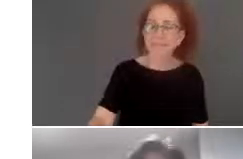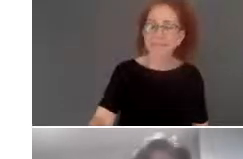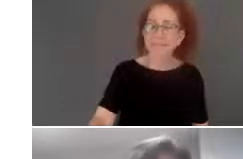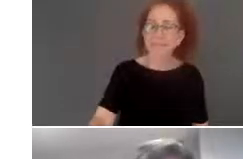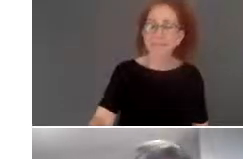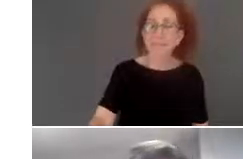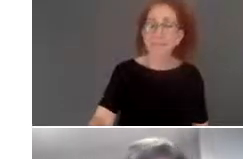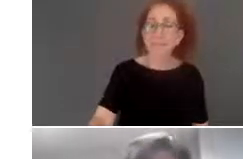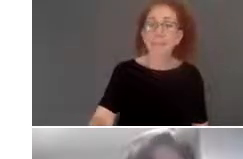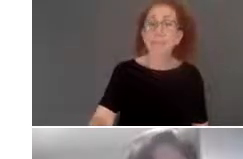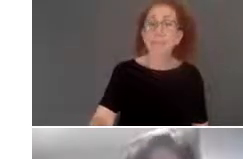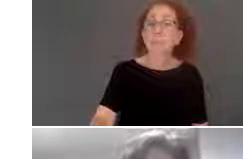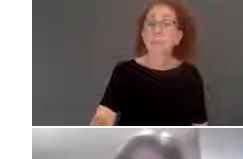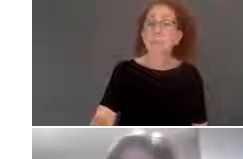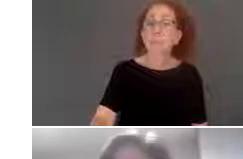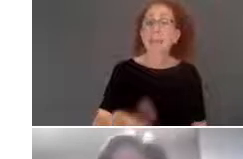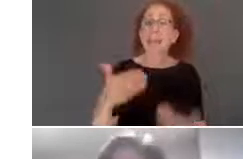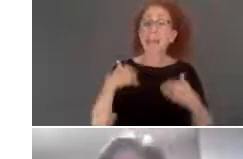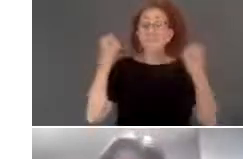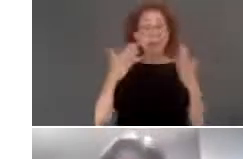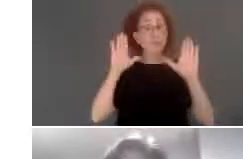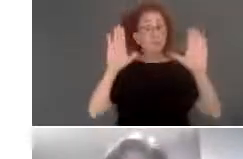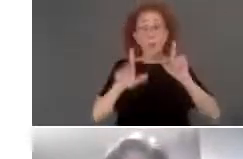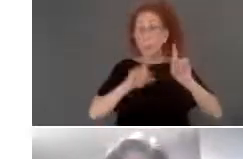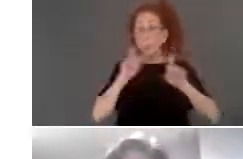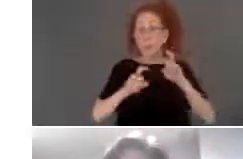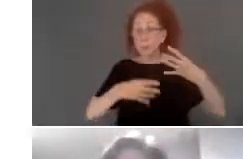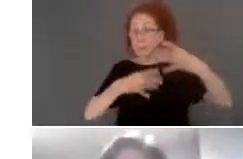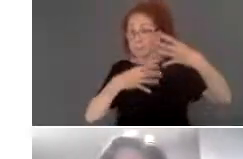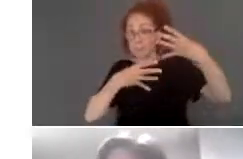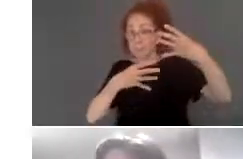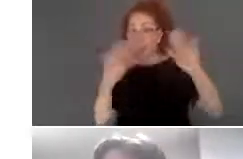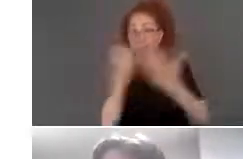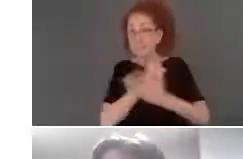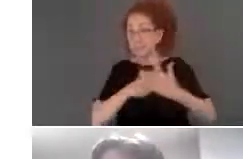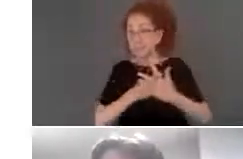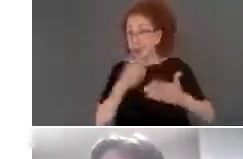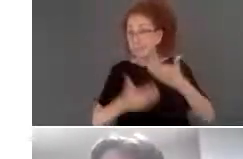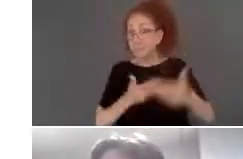And I think we do have a lot of really great questions coming in, so I want to just jump right into those.